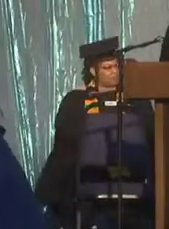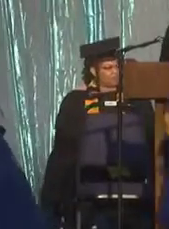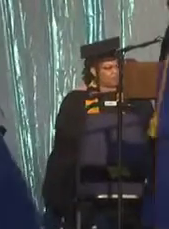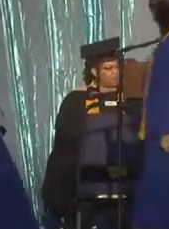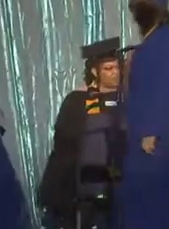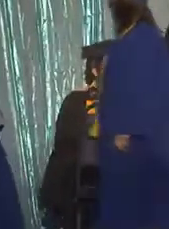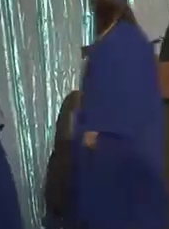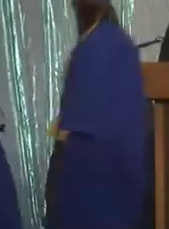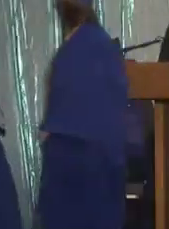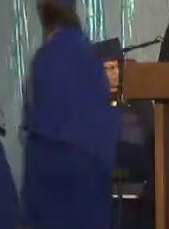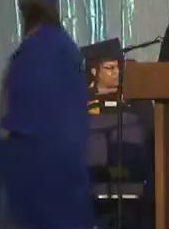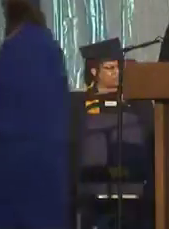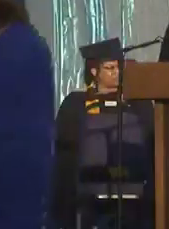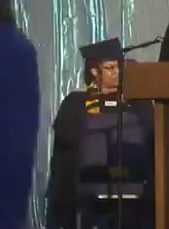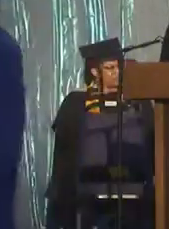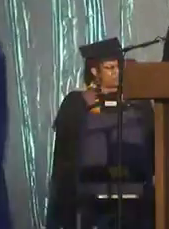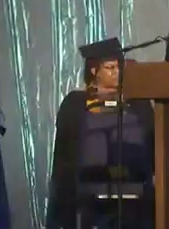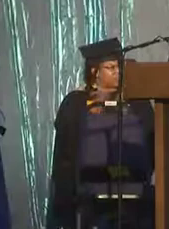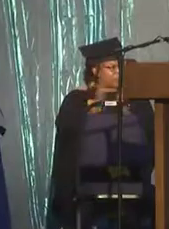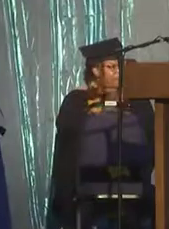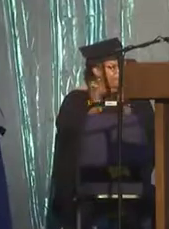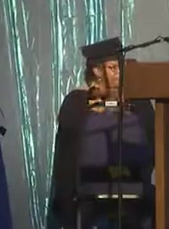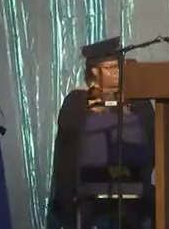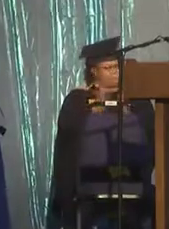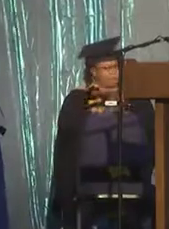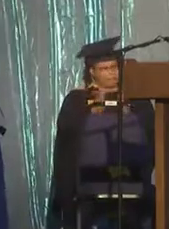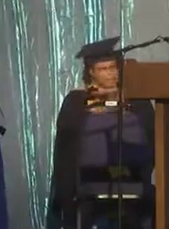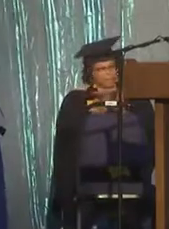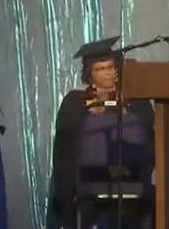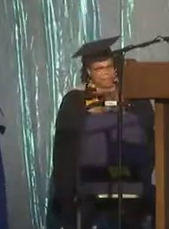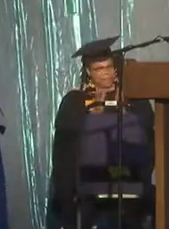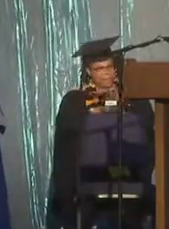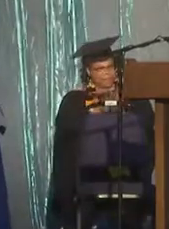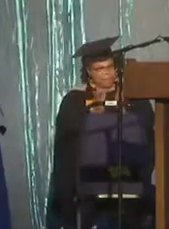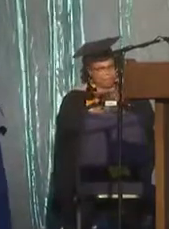Brooke Trueblood with high honors.